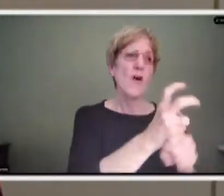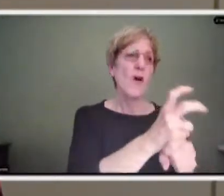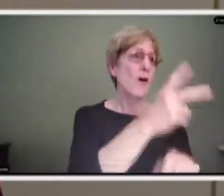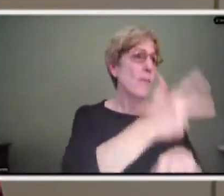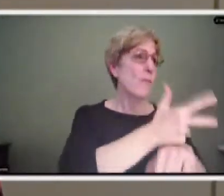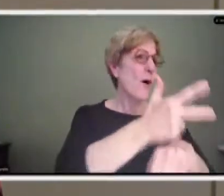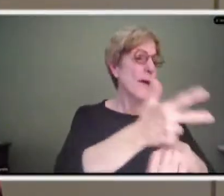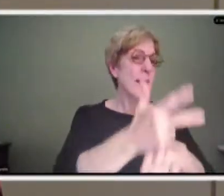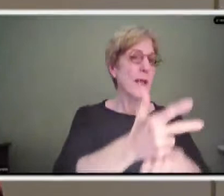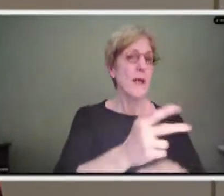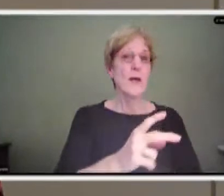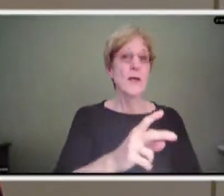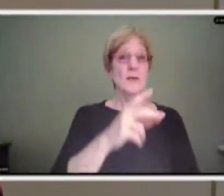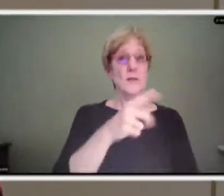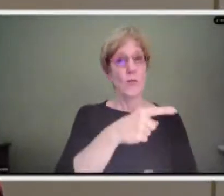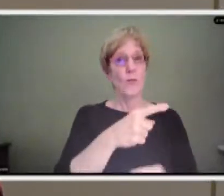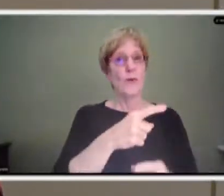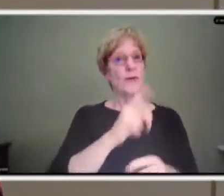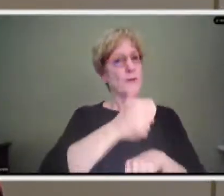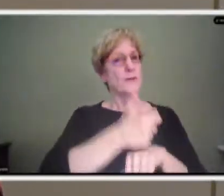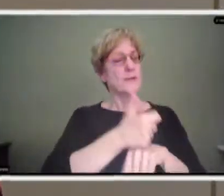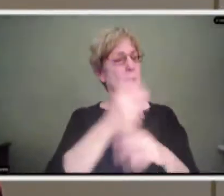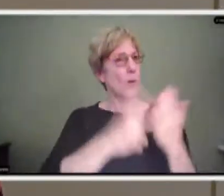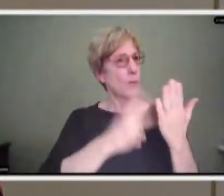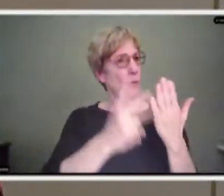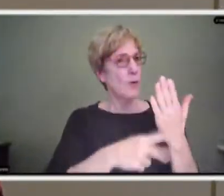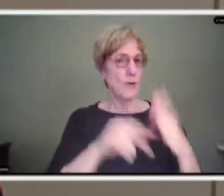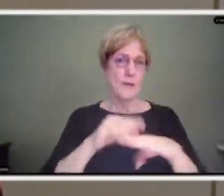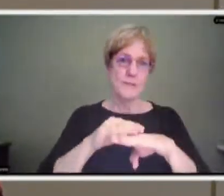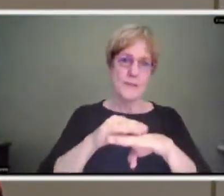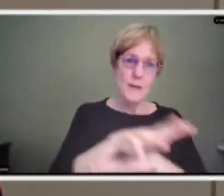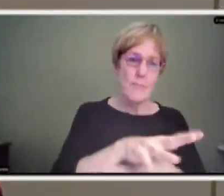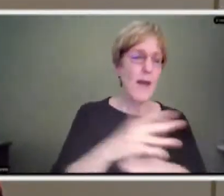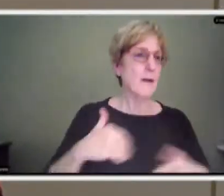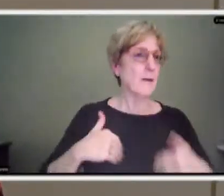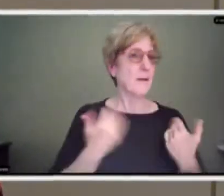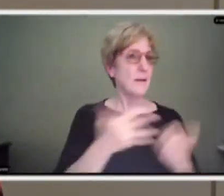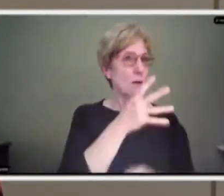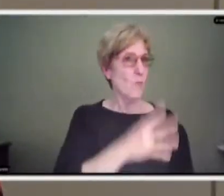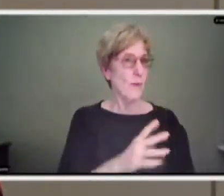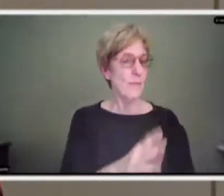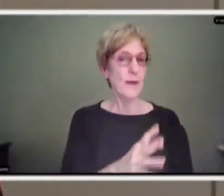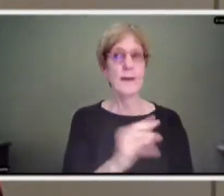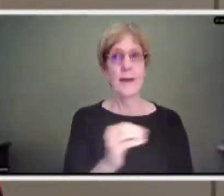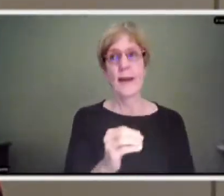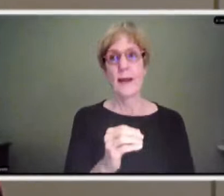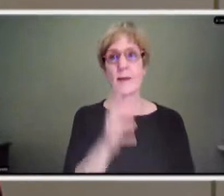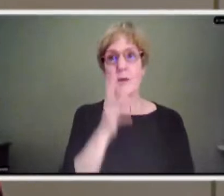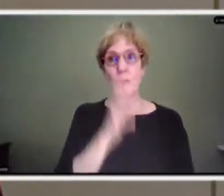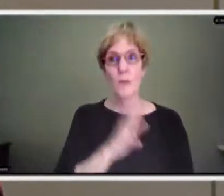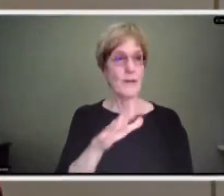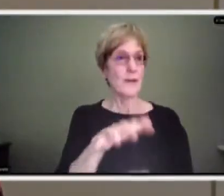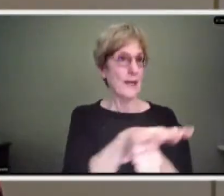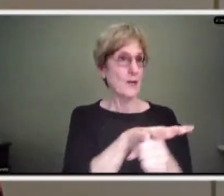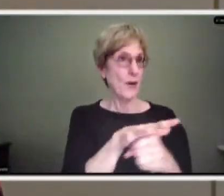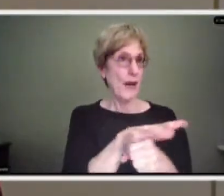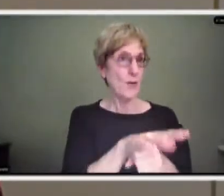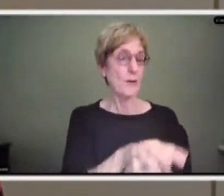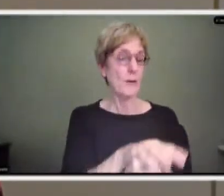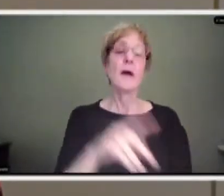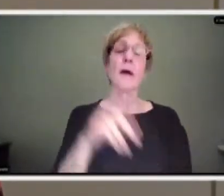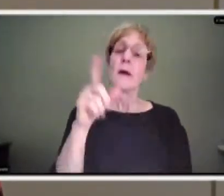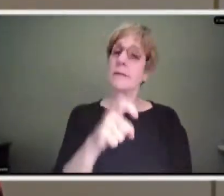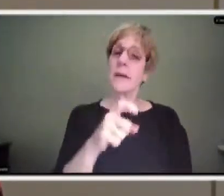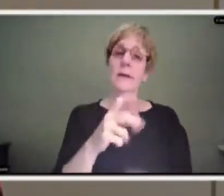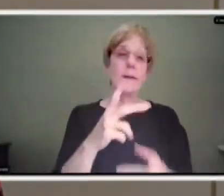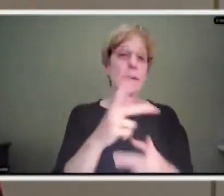standing up programs to impact the lives of young women and women within the community, they need an opportunity, a